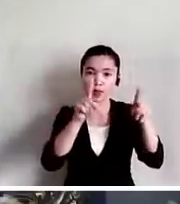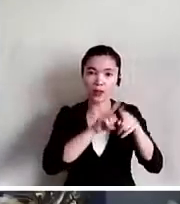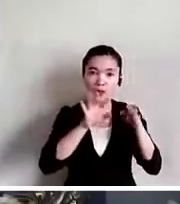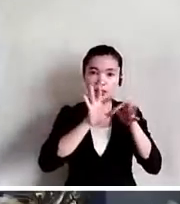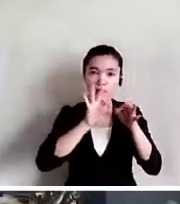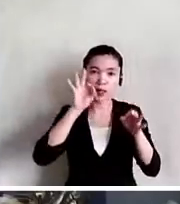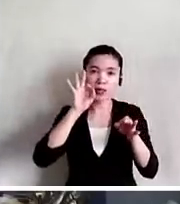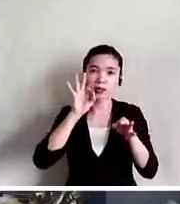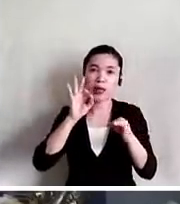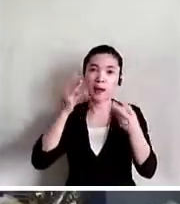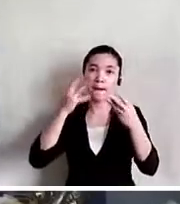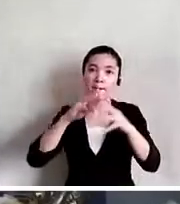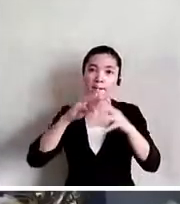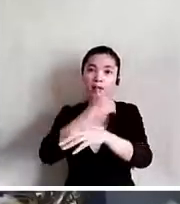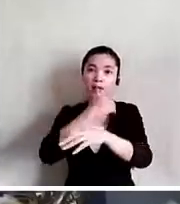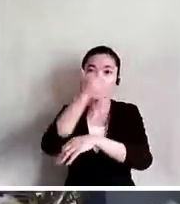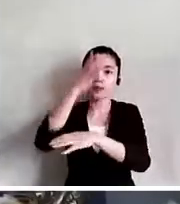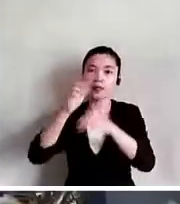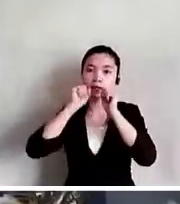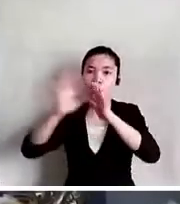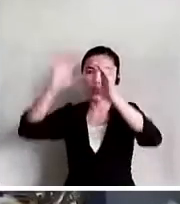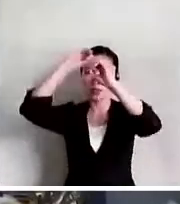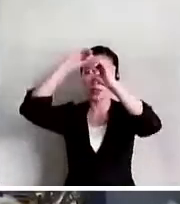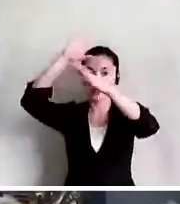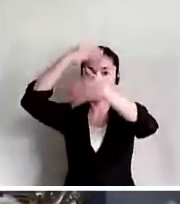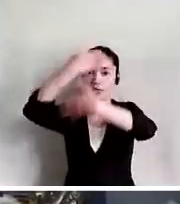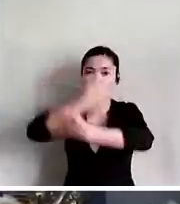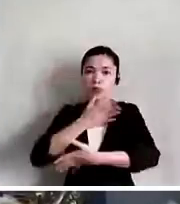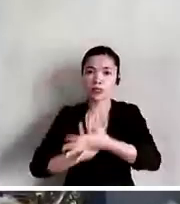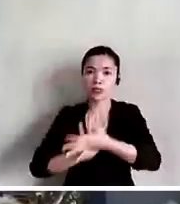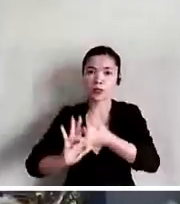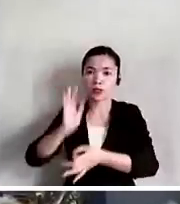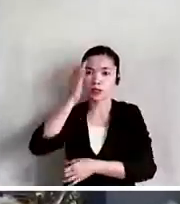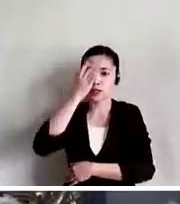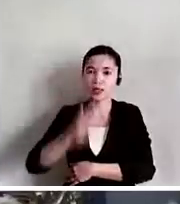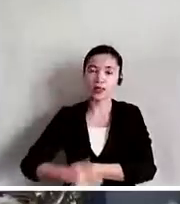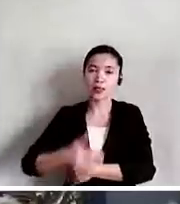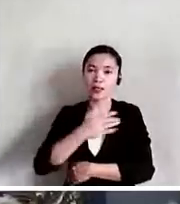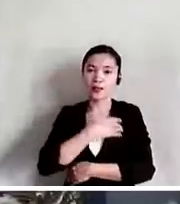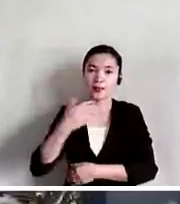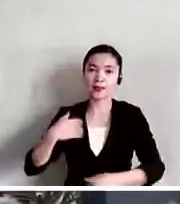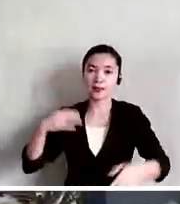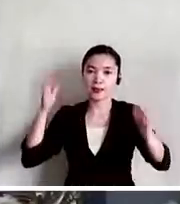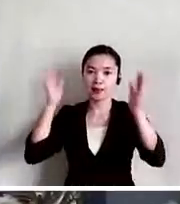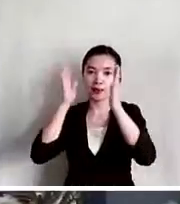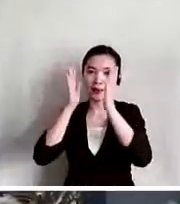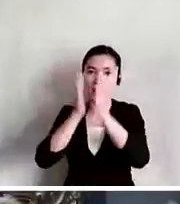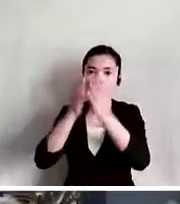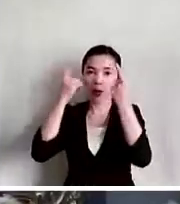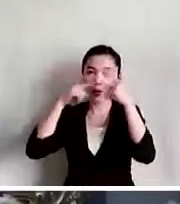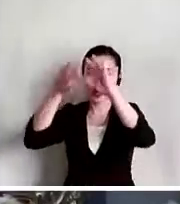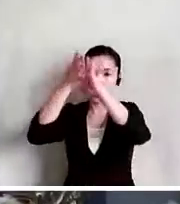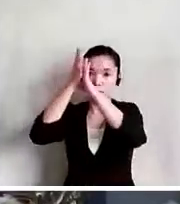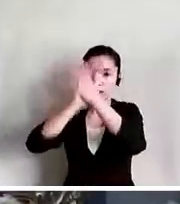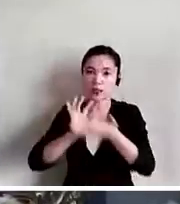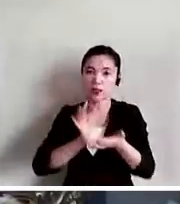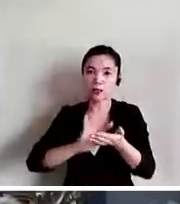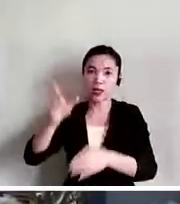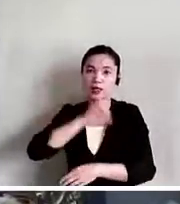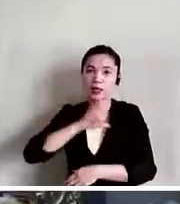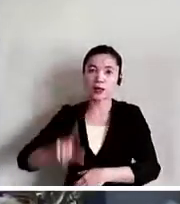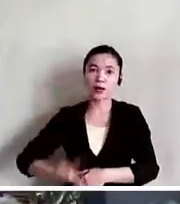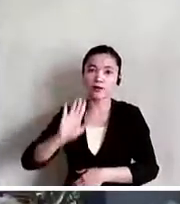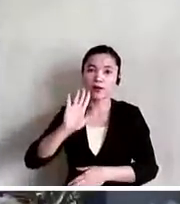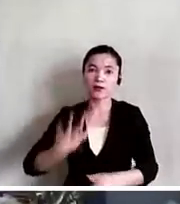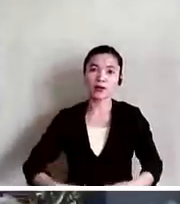bless you, the Father, and the Son, and the Holy Spirit. Amen. Go in peace, glorifying the Lord by your life.